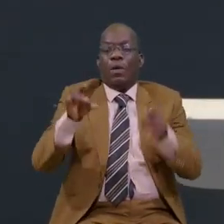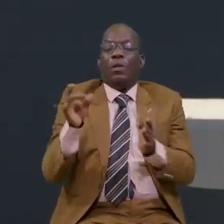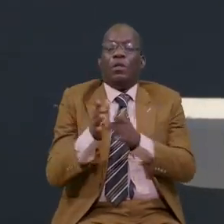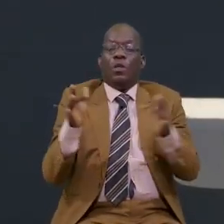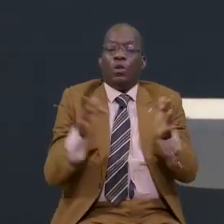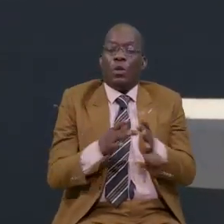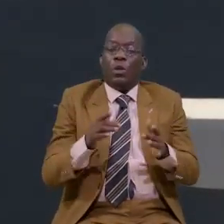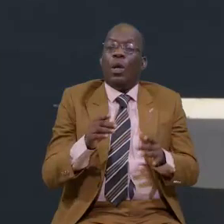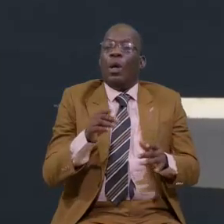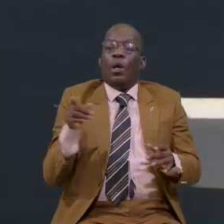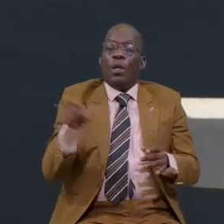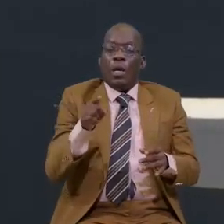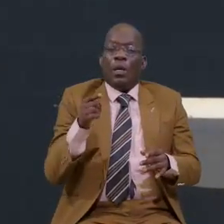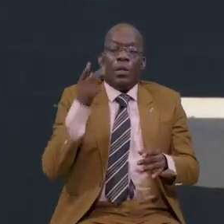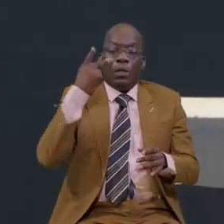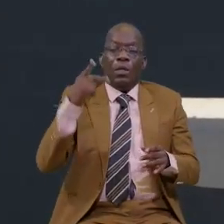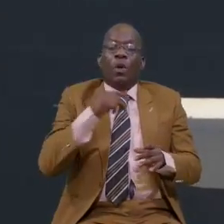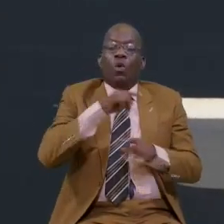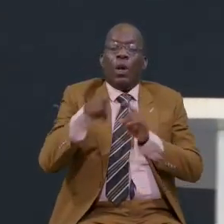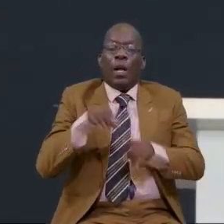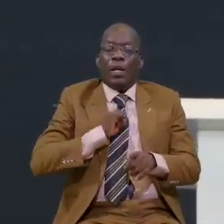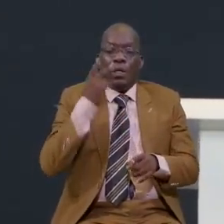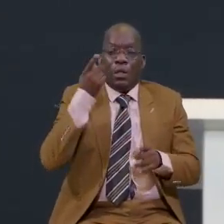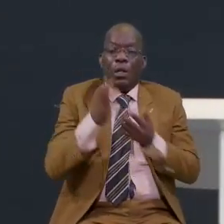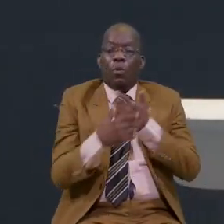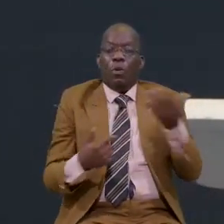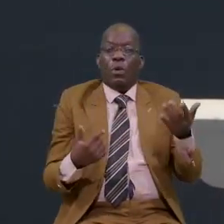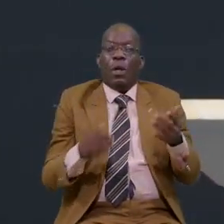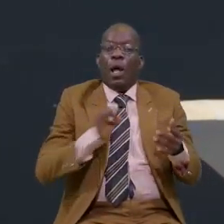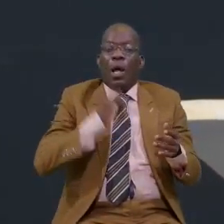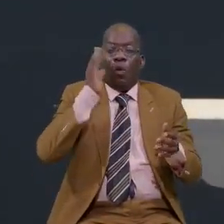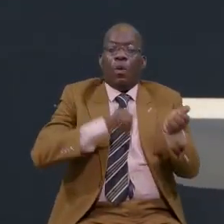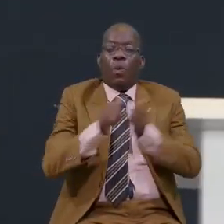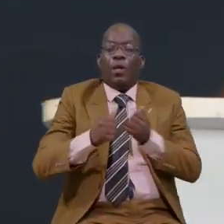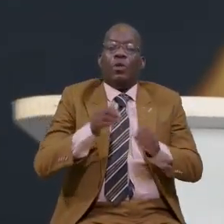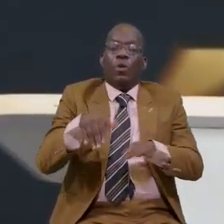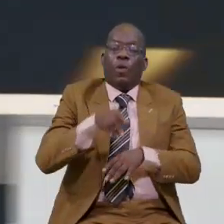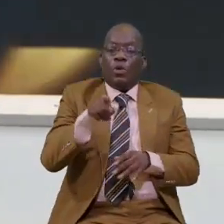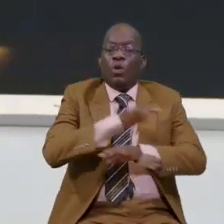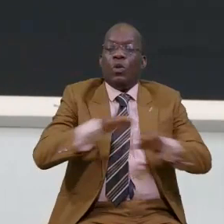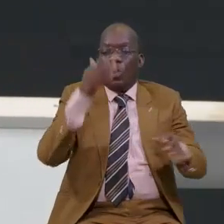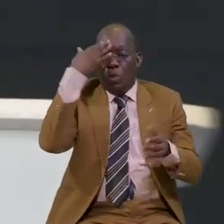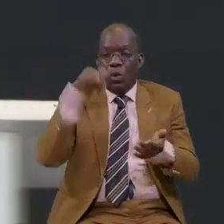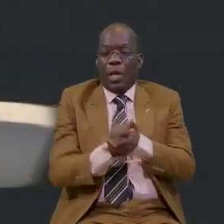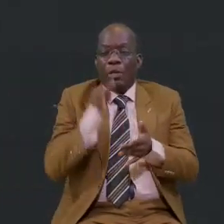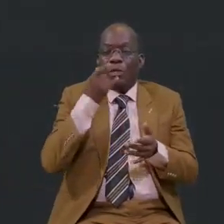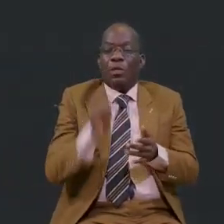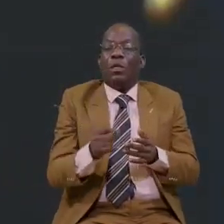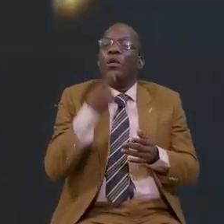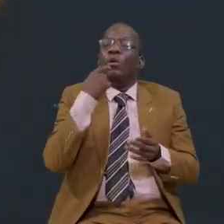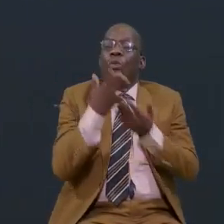pass over you. They don't know that that's the blood of Jesus. They read about, I am the Lord